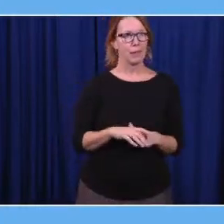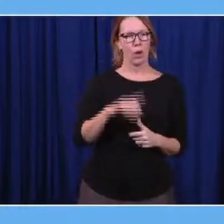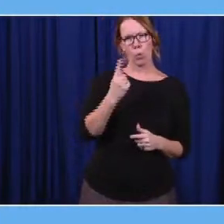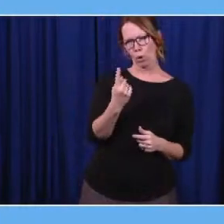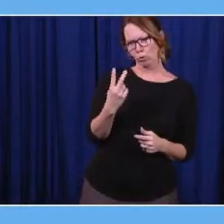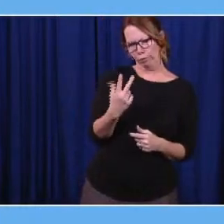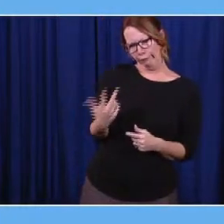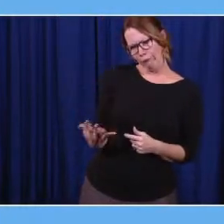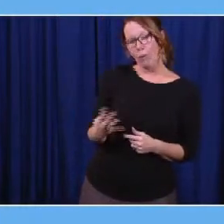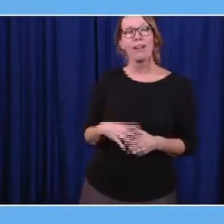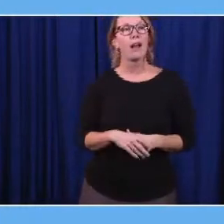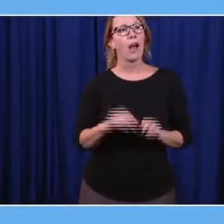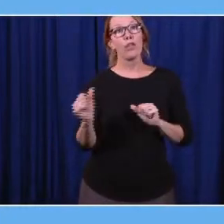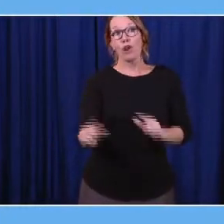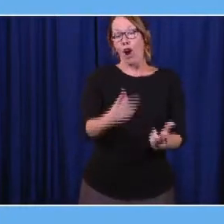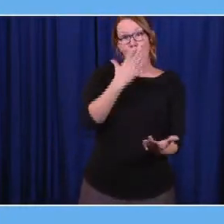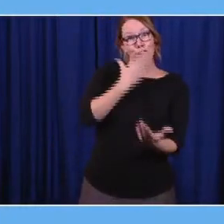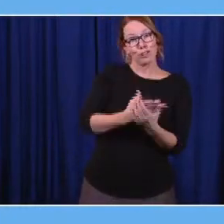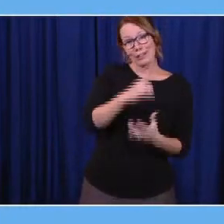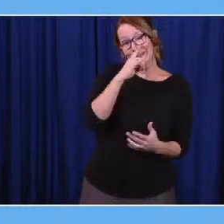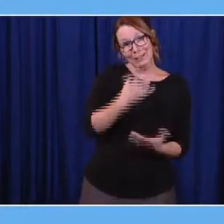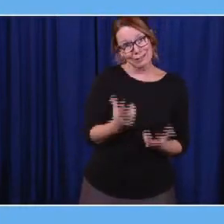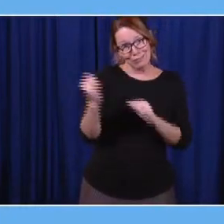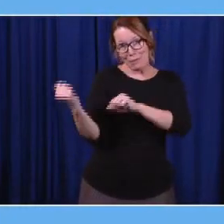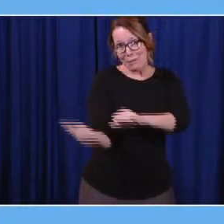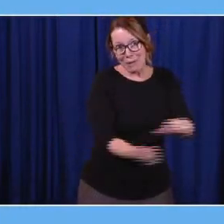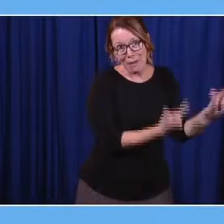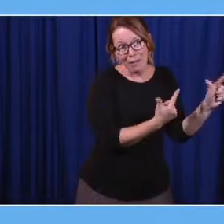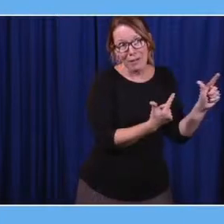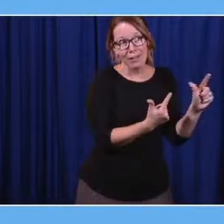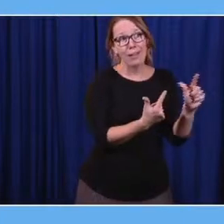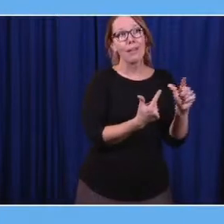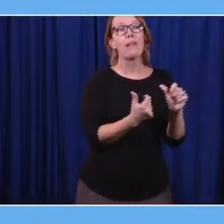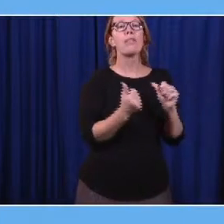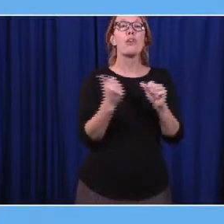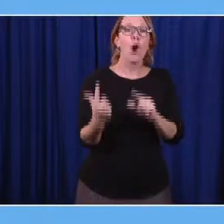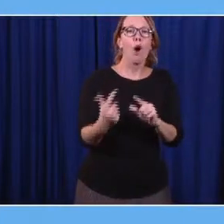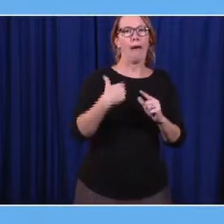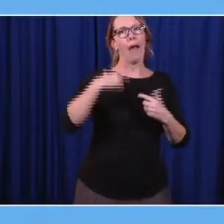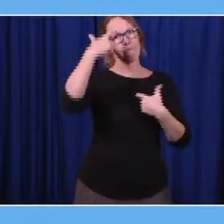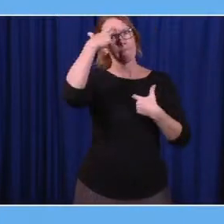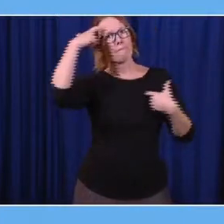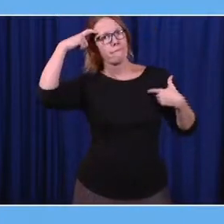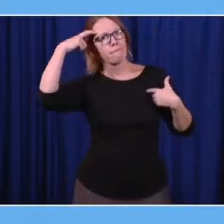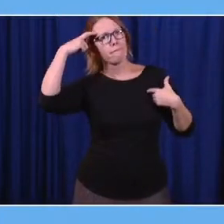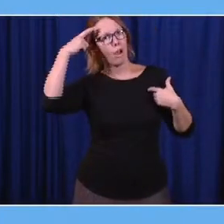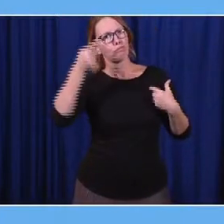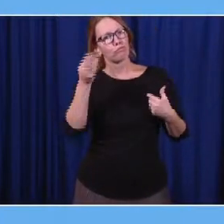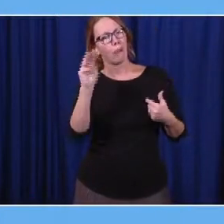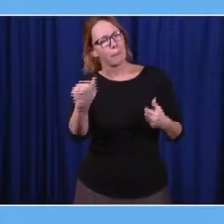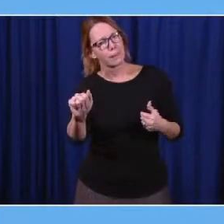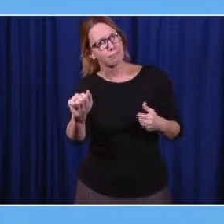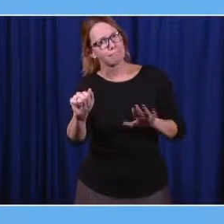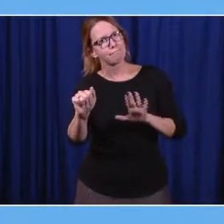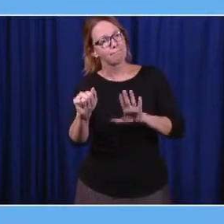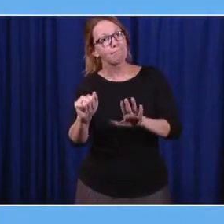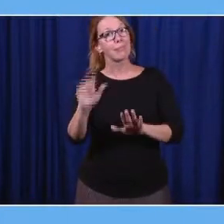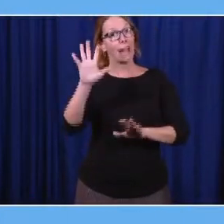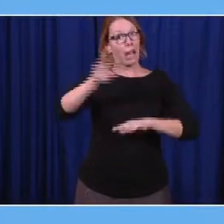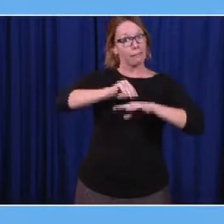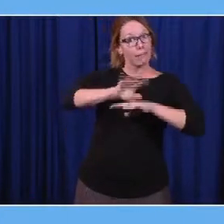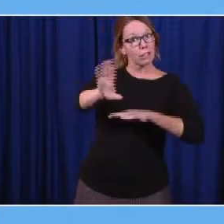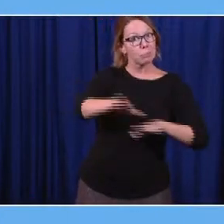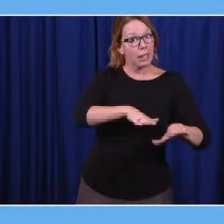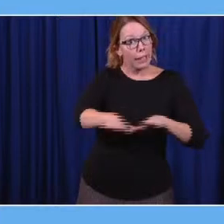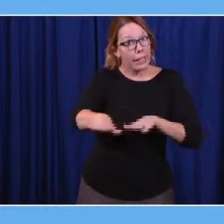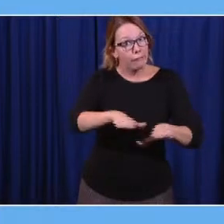4? They're all really good kids, and they all come from places of trauma, and that affects their